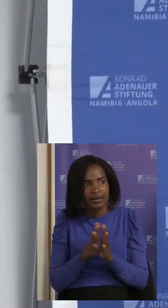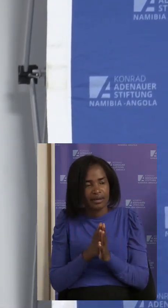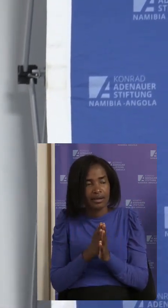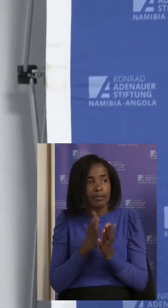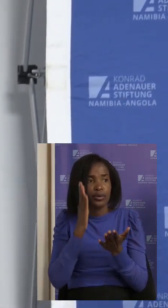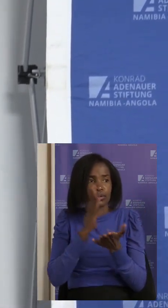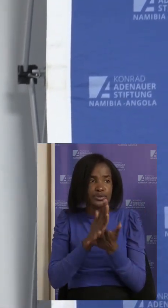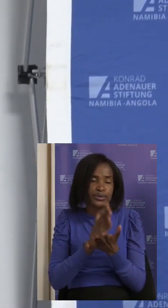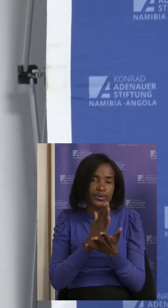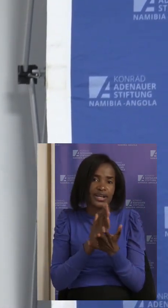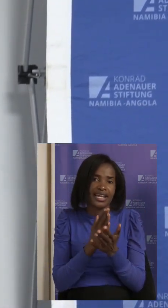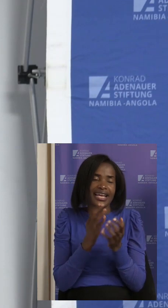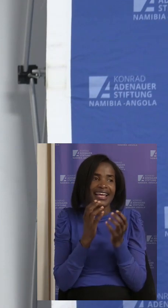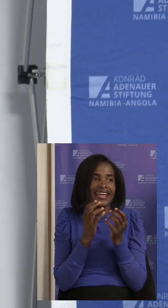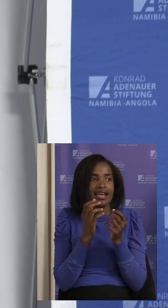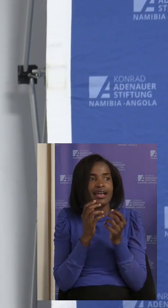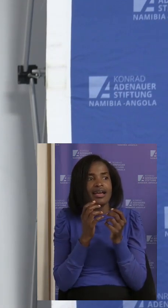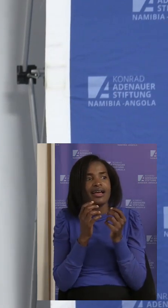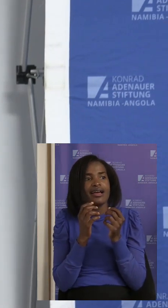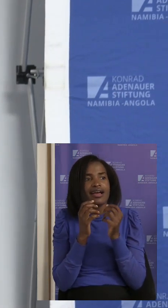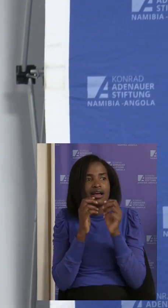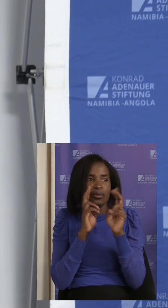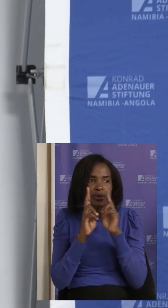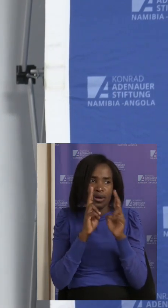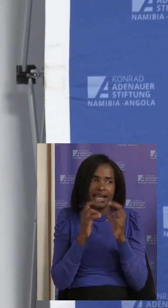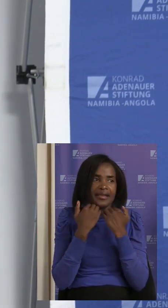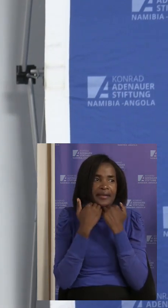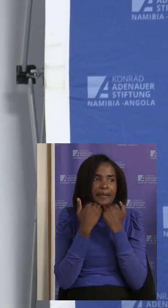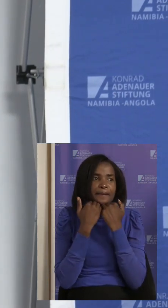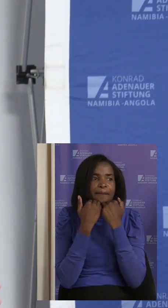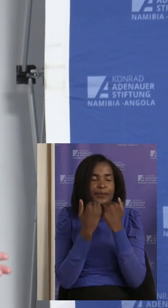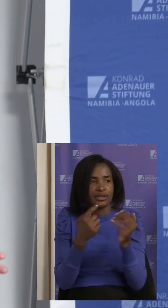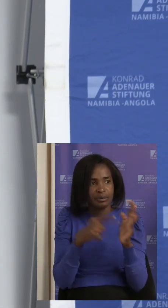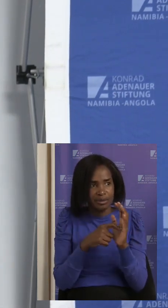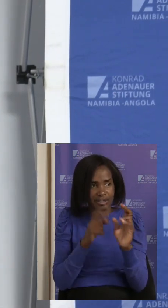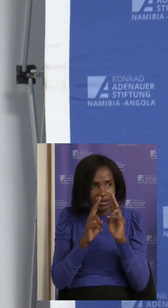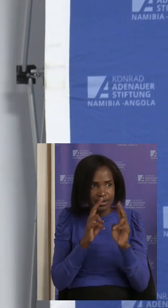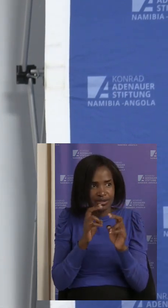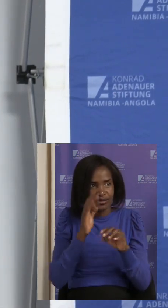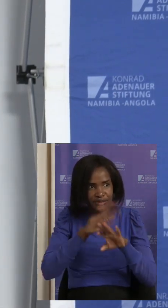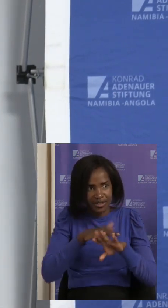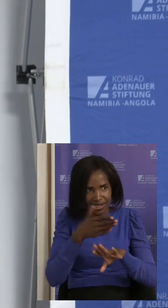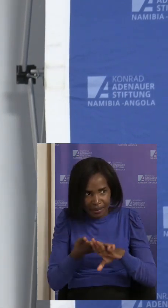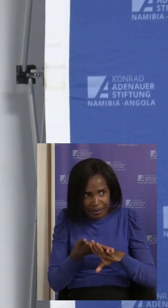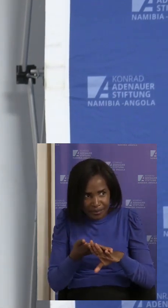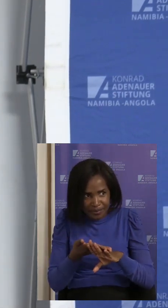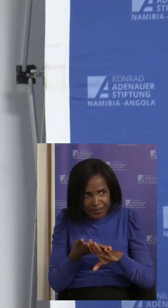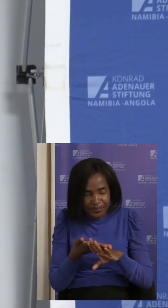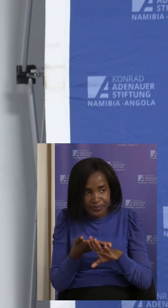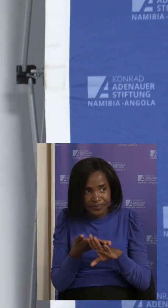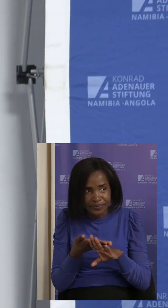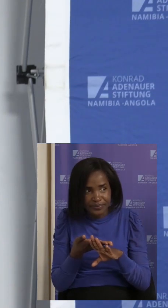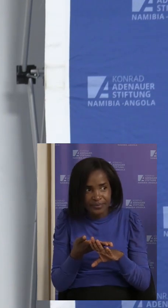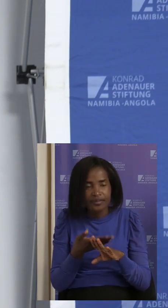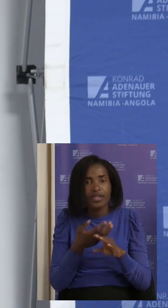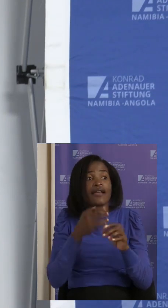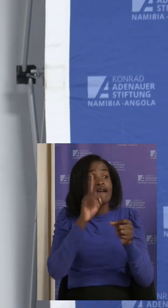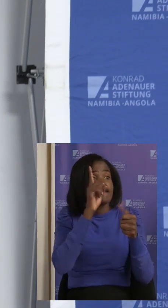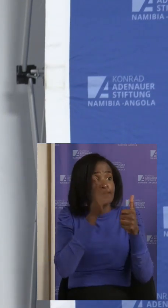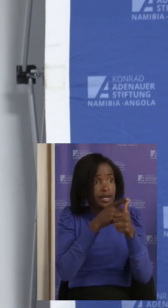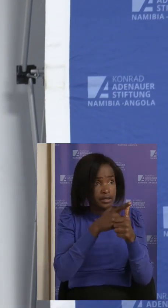of important points on this discussion. We mentioned, for instance, the conducive environment